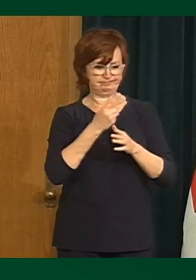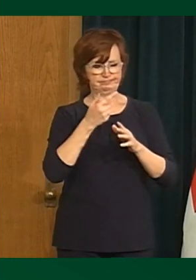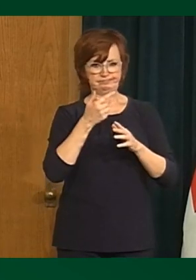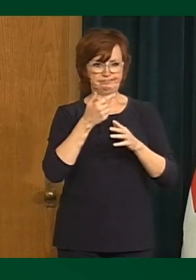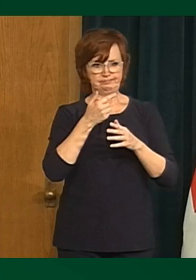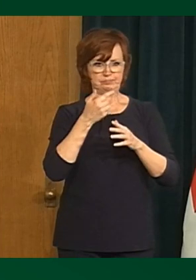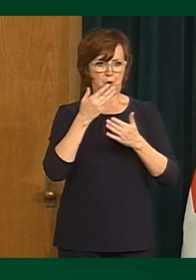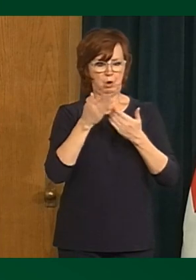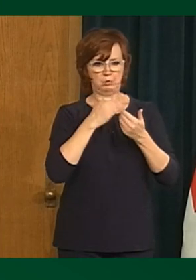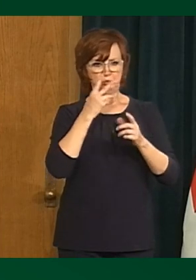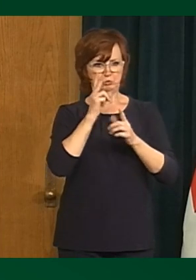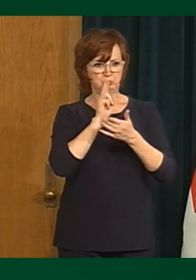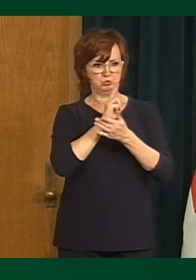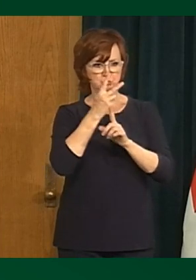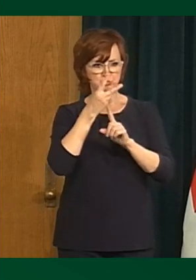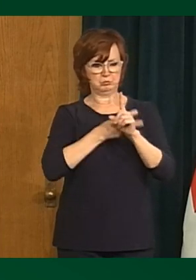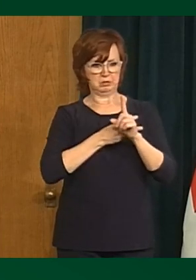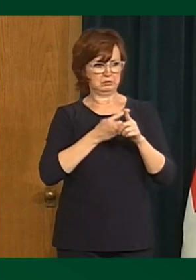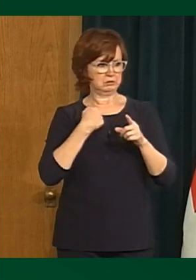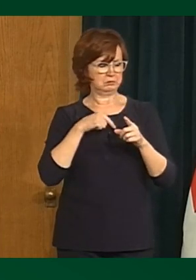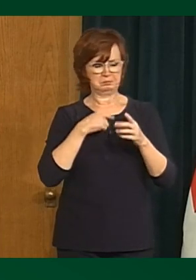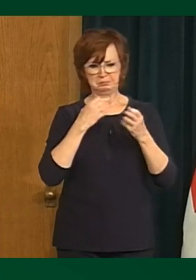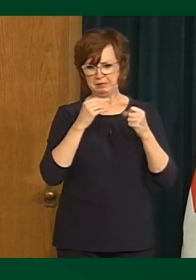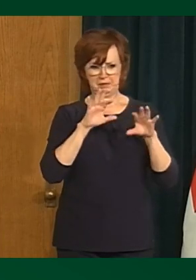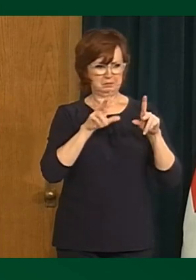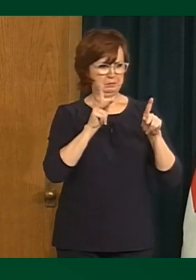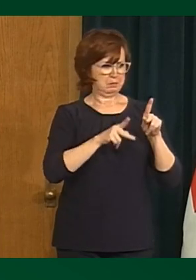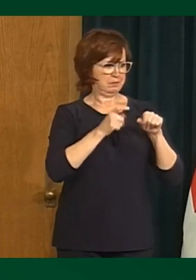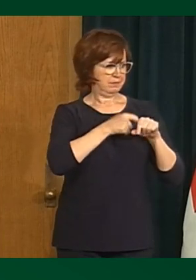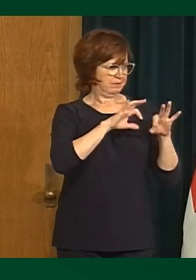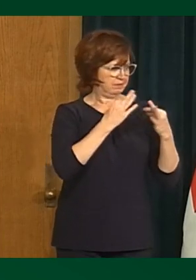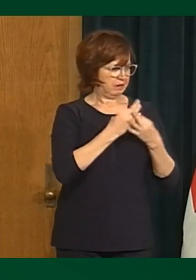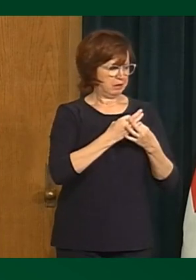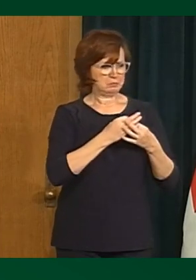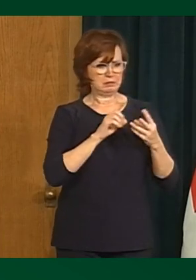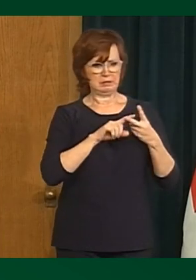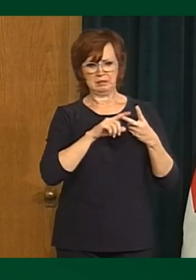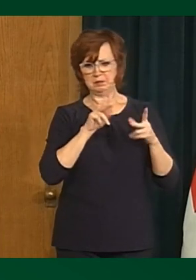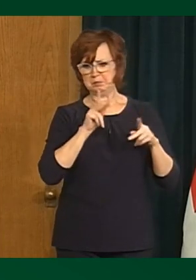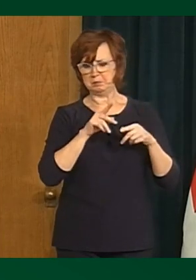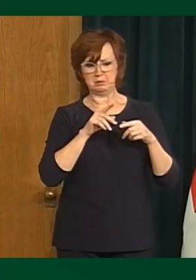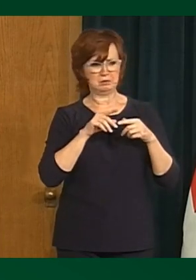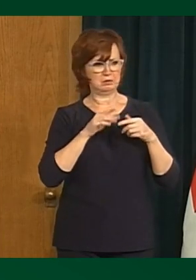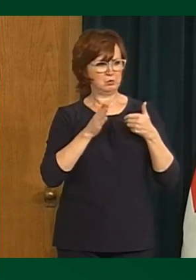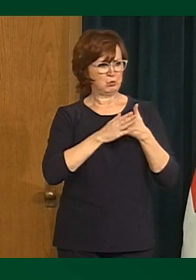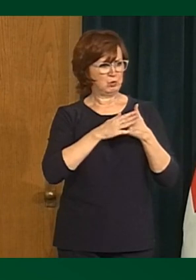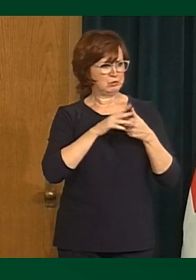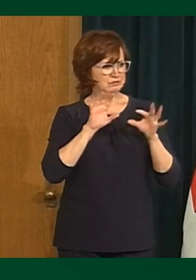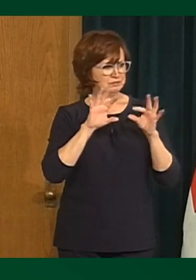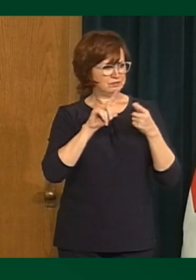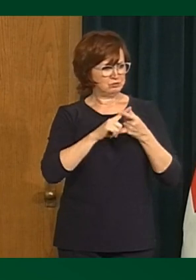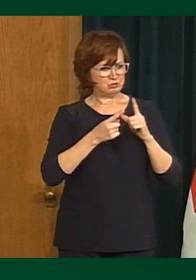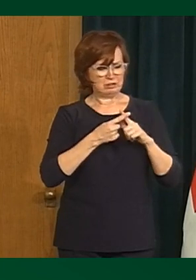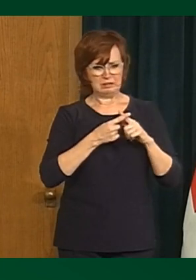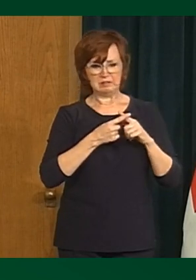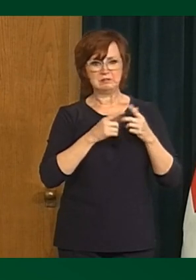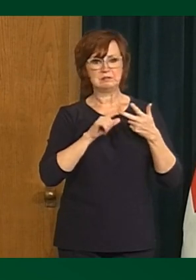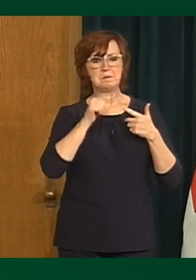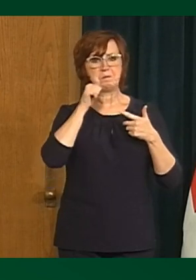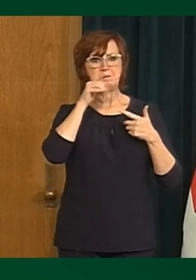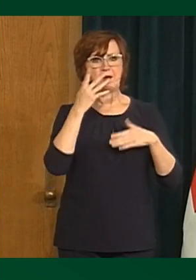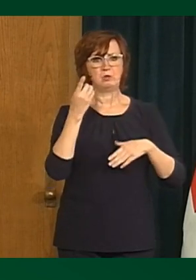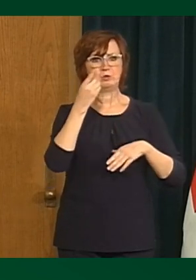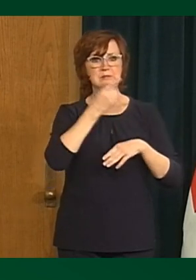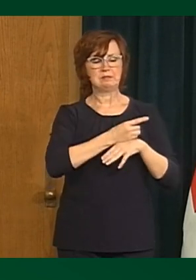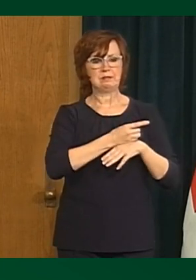lot from caregivers, from family, from loved ones. You know, we tried to open it up a little bit on Mother's Day with gifts, but